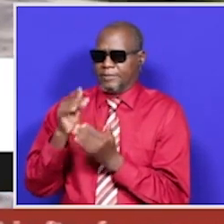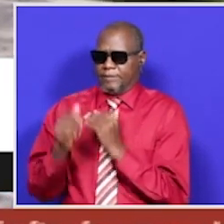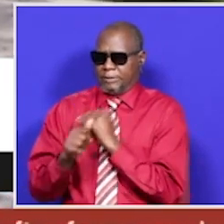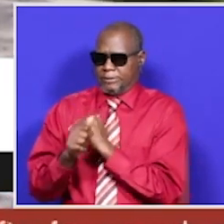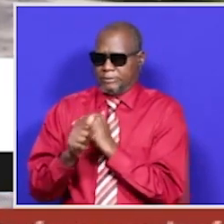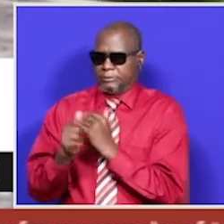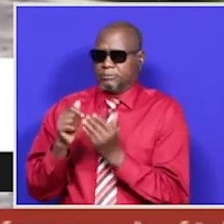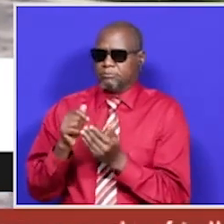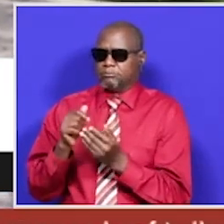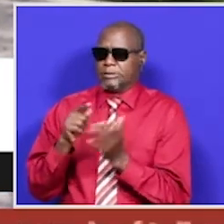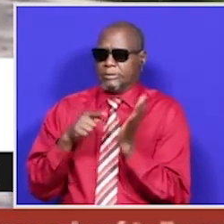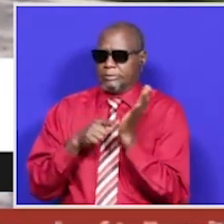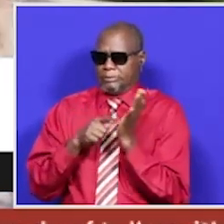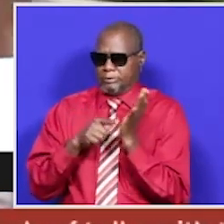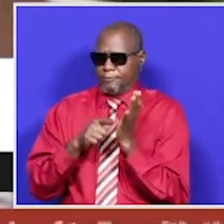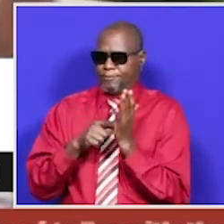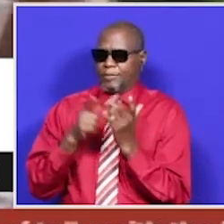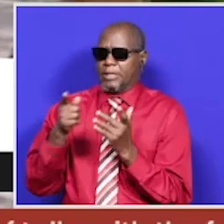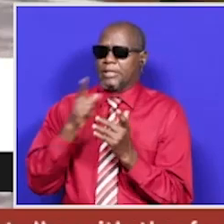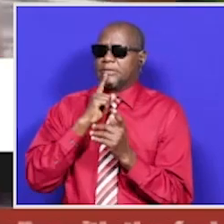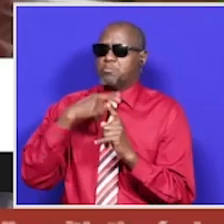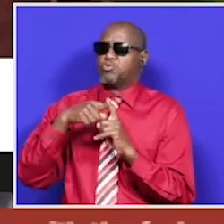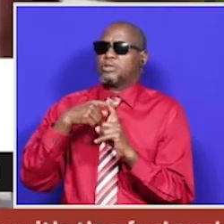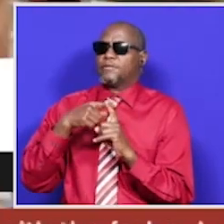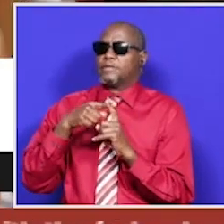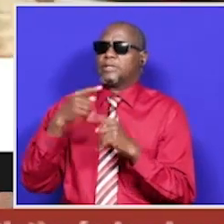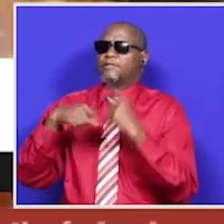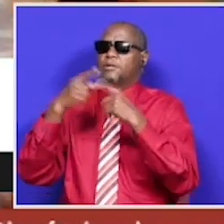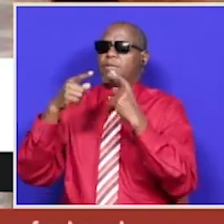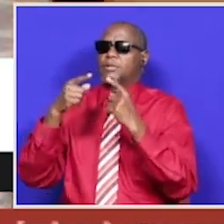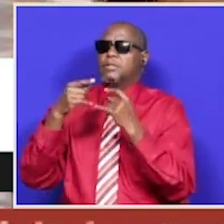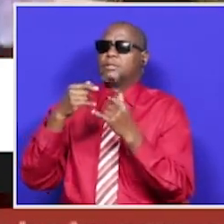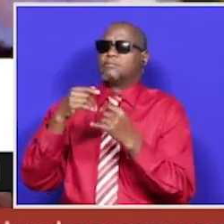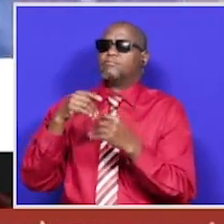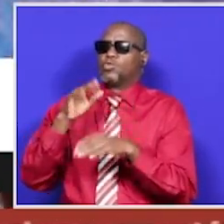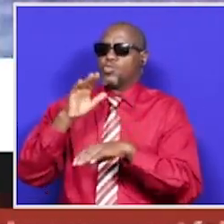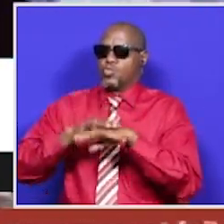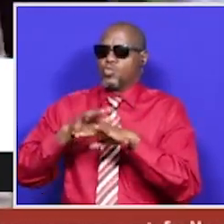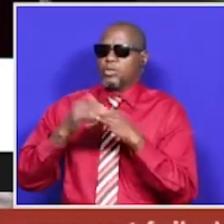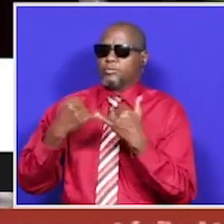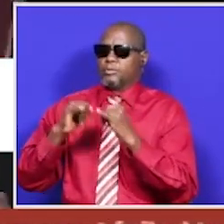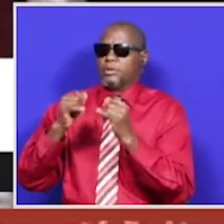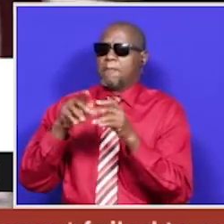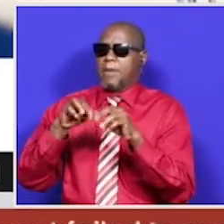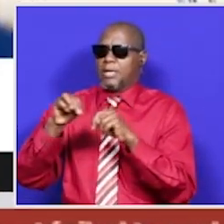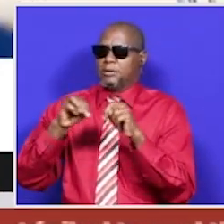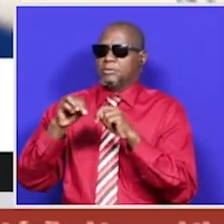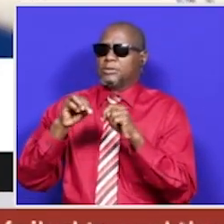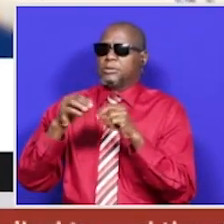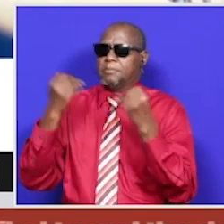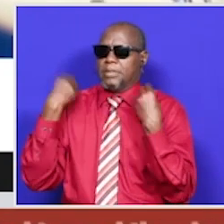Ruto credited this positive development to the effective implementation of sound debt management practices and